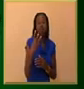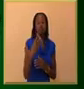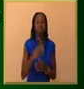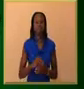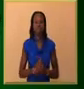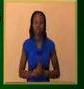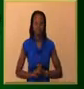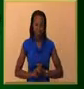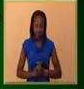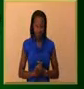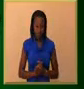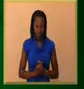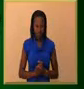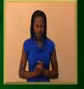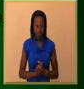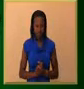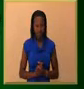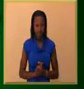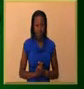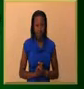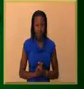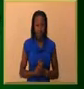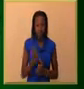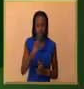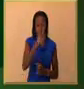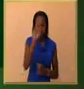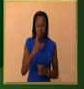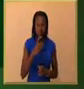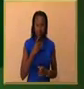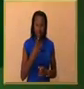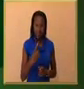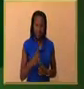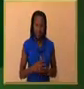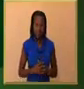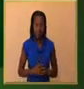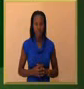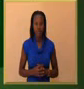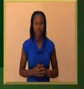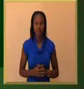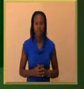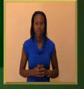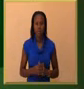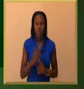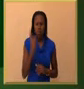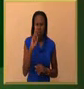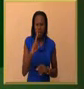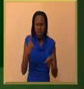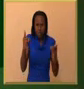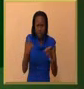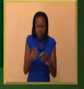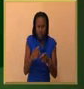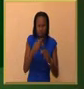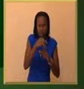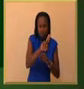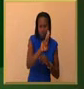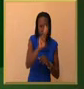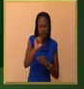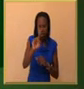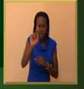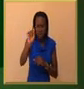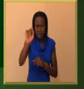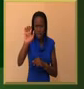SMS costs $3. And here is your question. What does the abbreviation